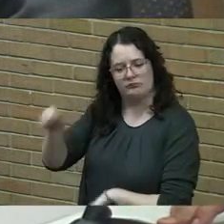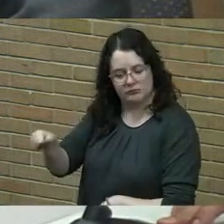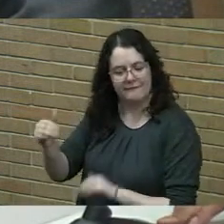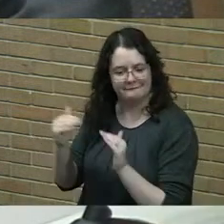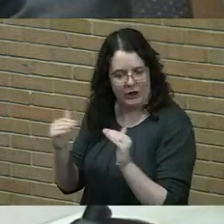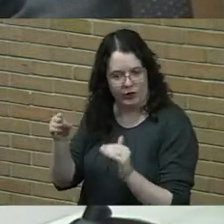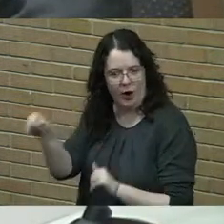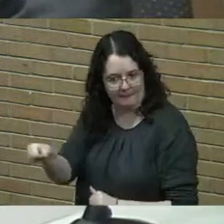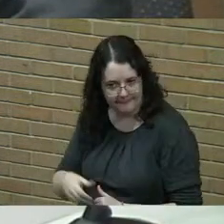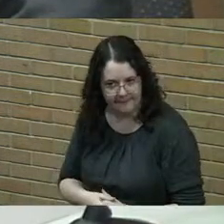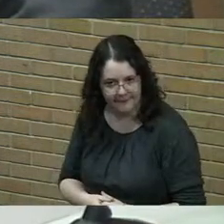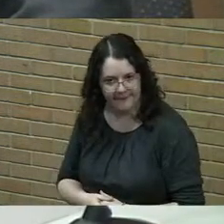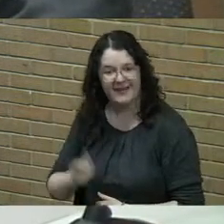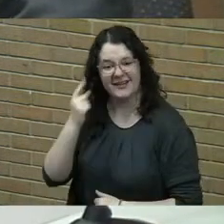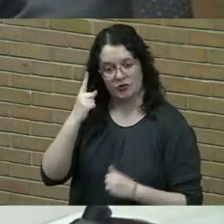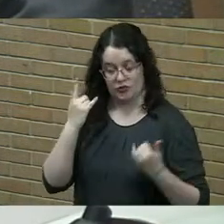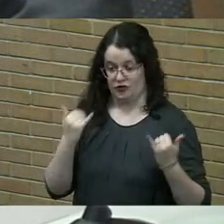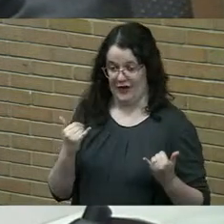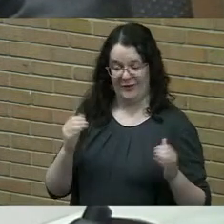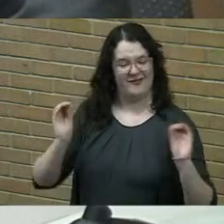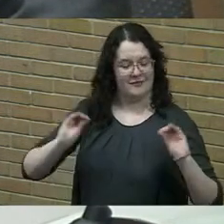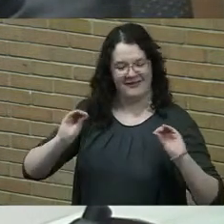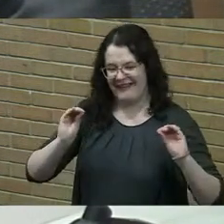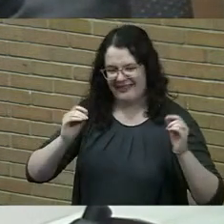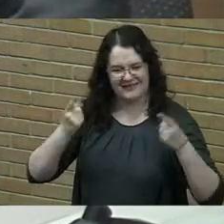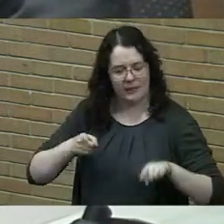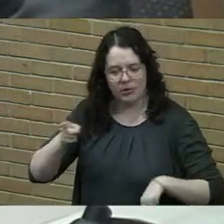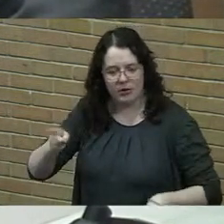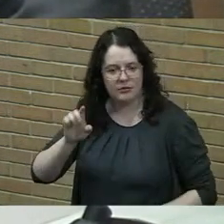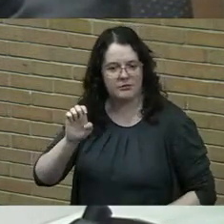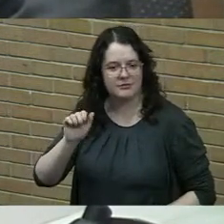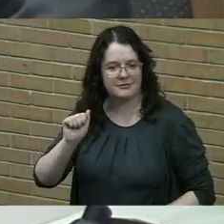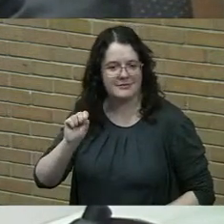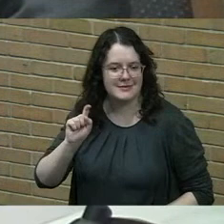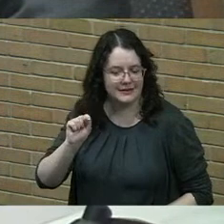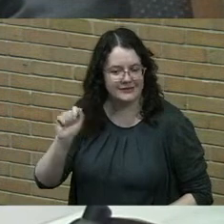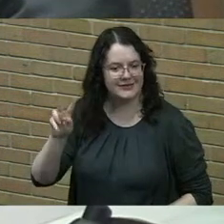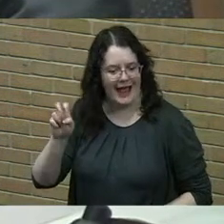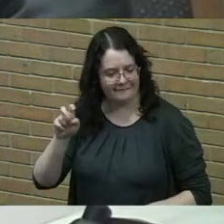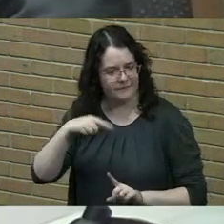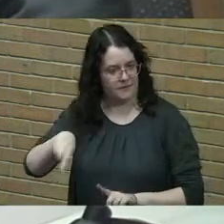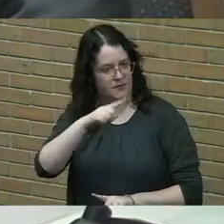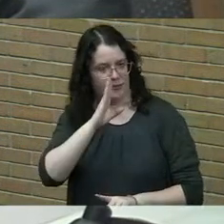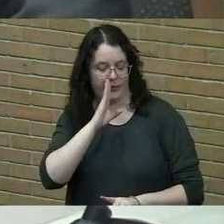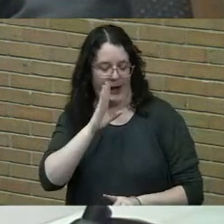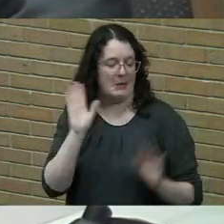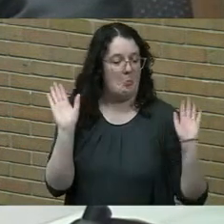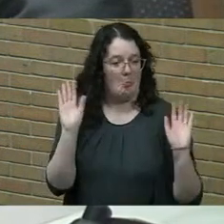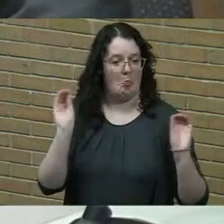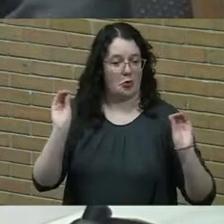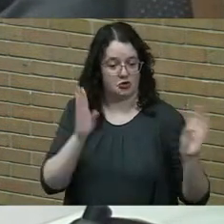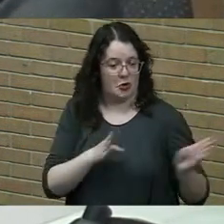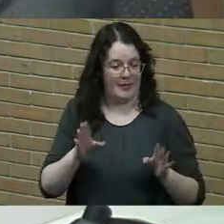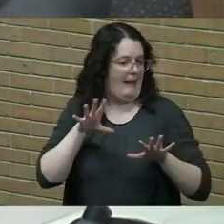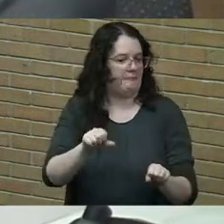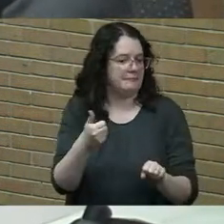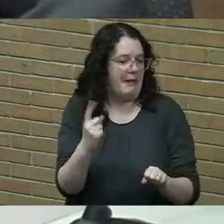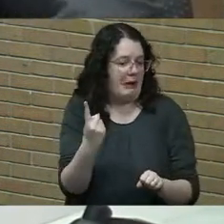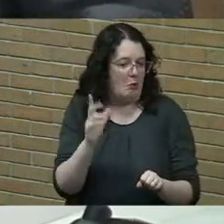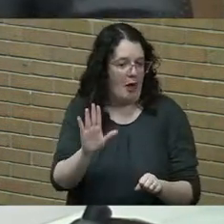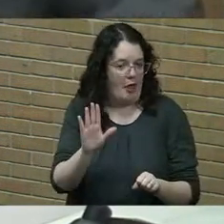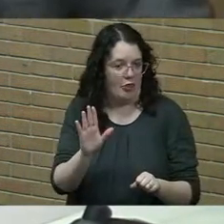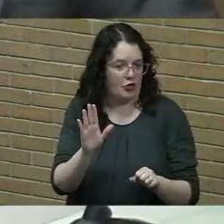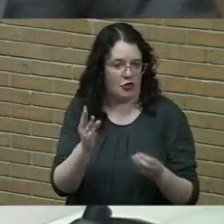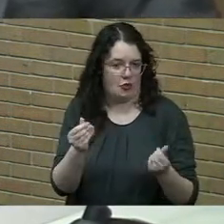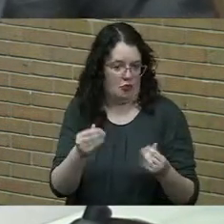is nothing we have pending on East Avenue or anywhere else in the town of Brighton for taking anyone's property. That's correct. Thank you, Ken.